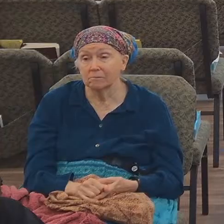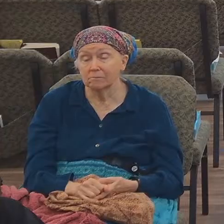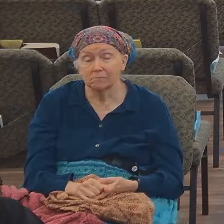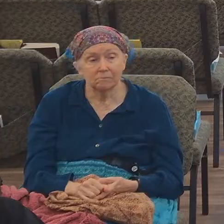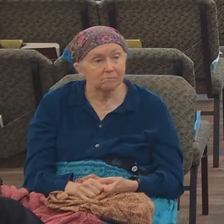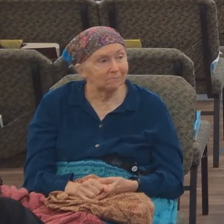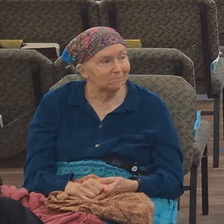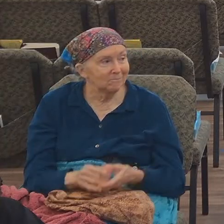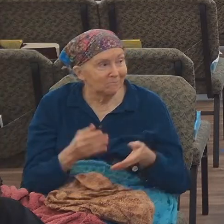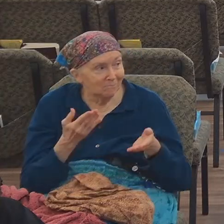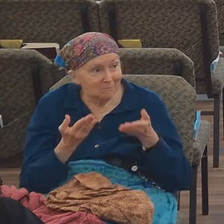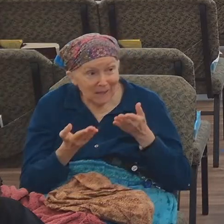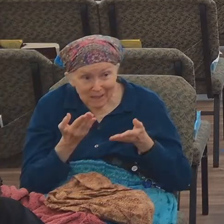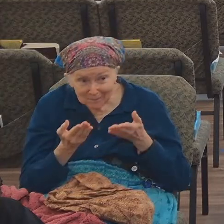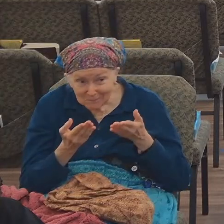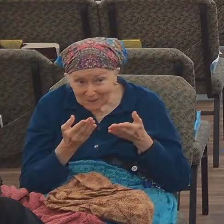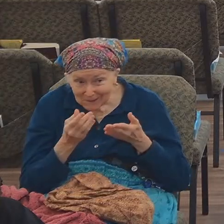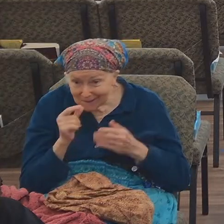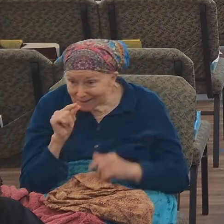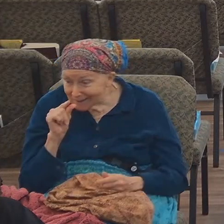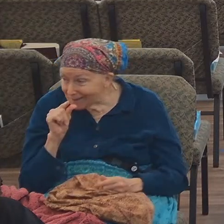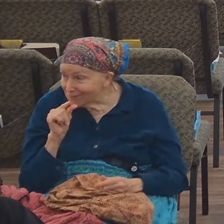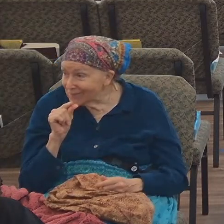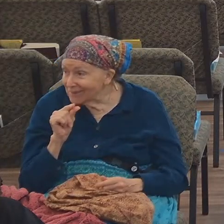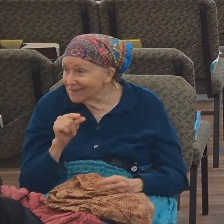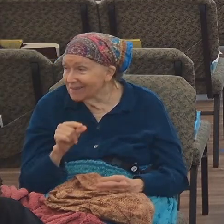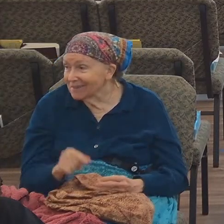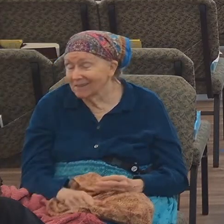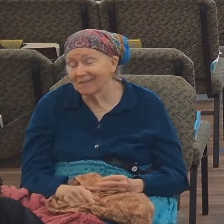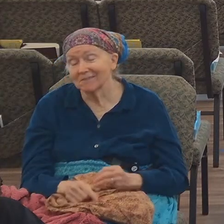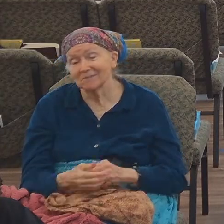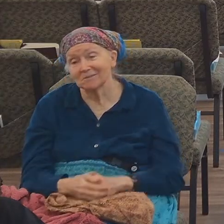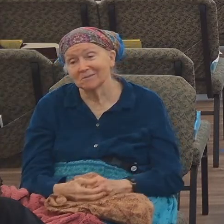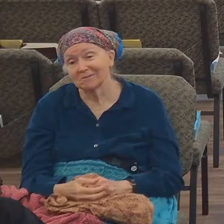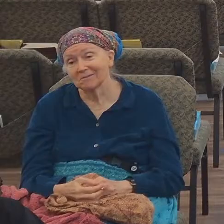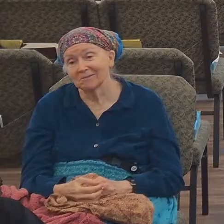Maybe? Just a little bit? Yeah.